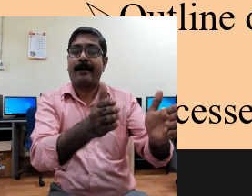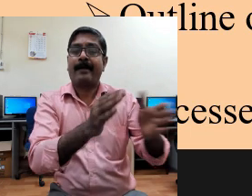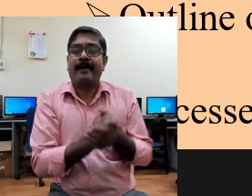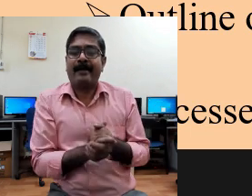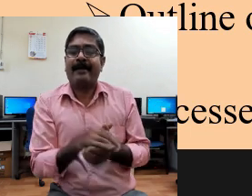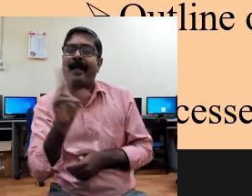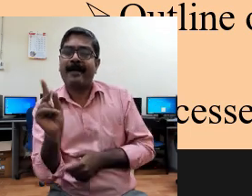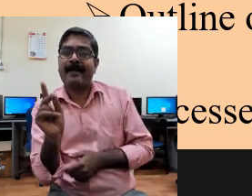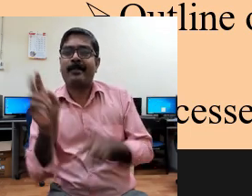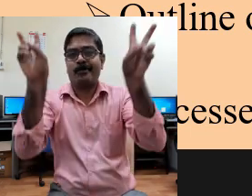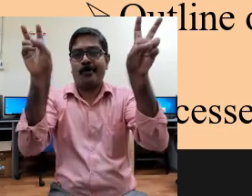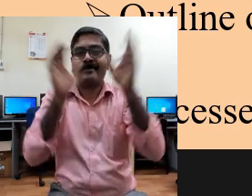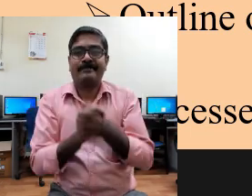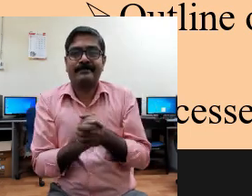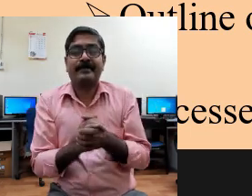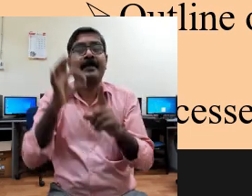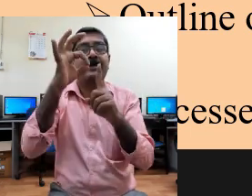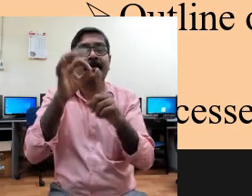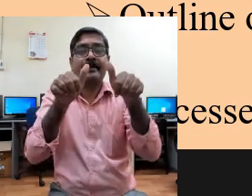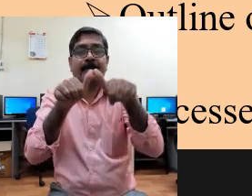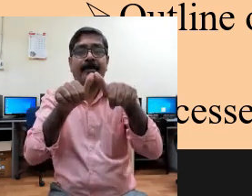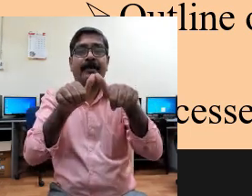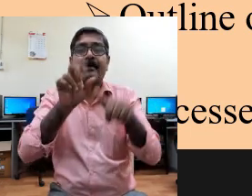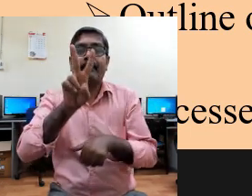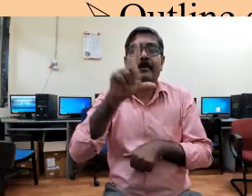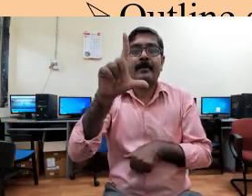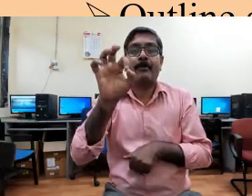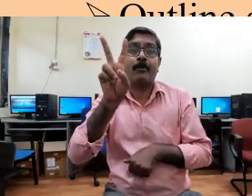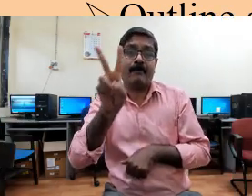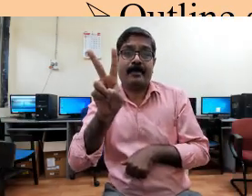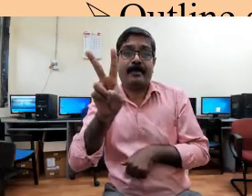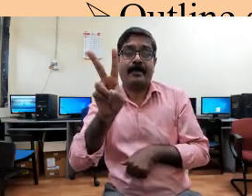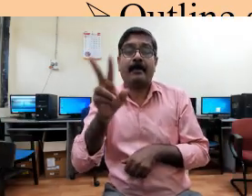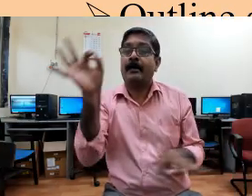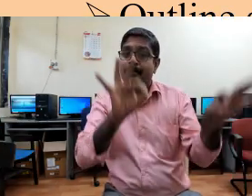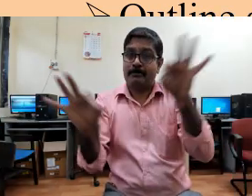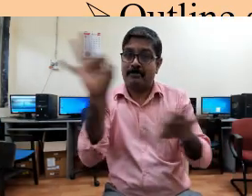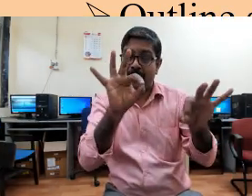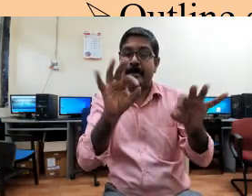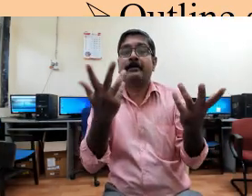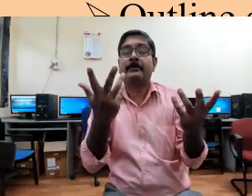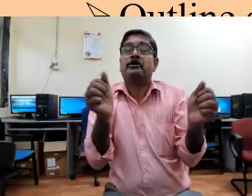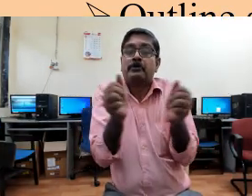Pavlov's experiment, and processes during conditioning.